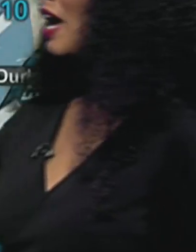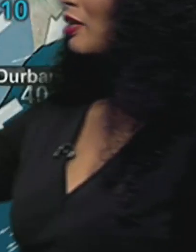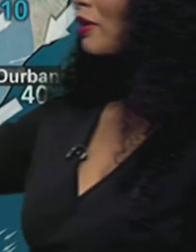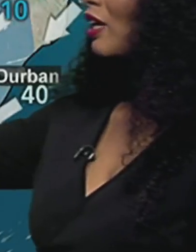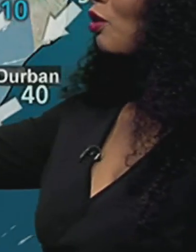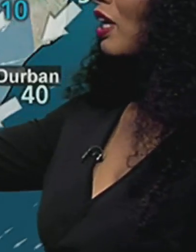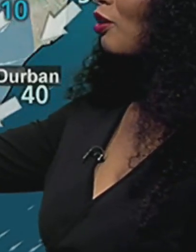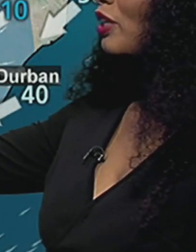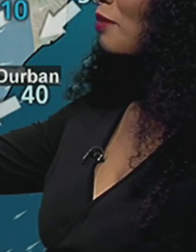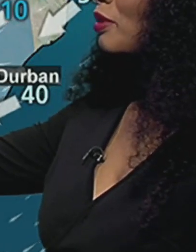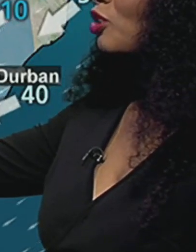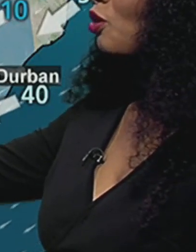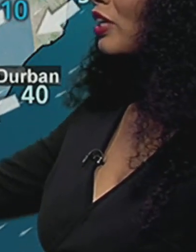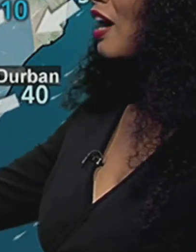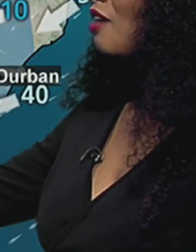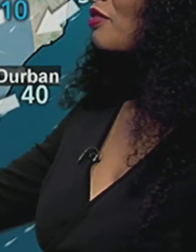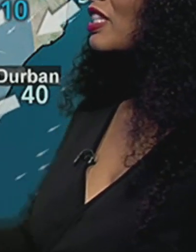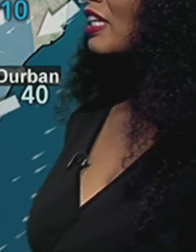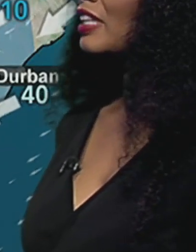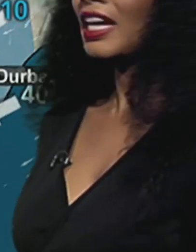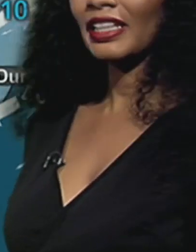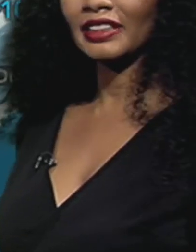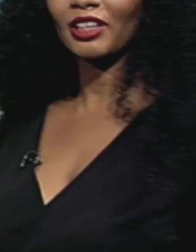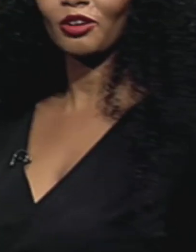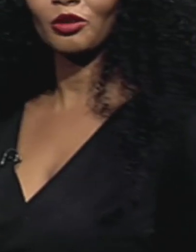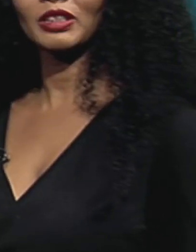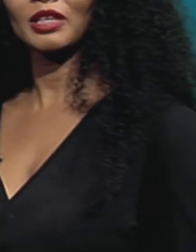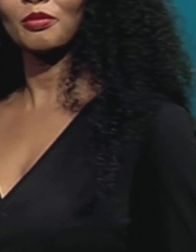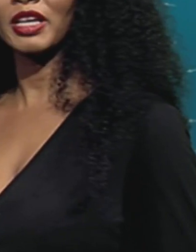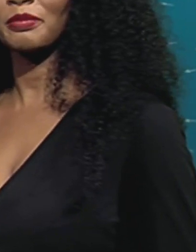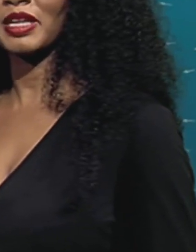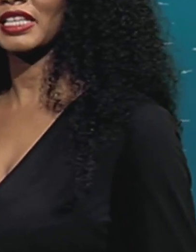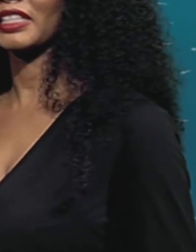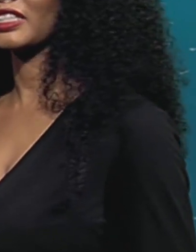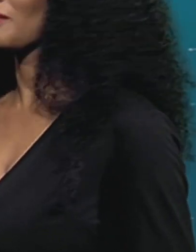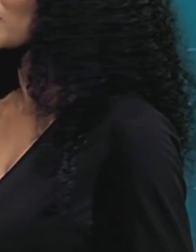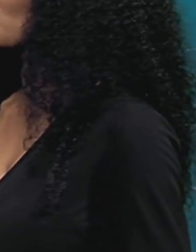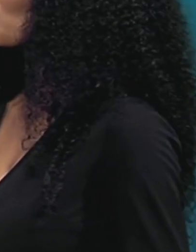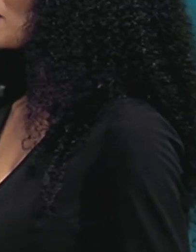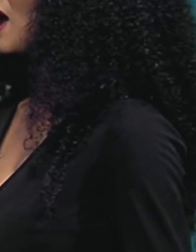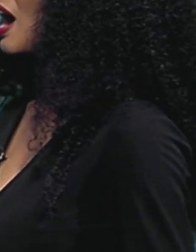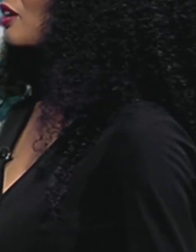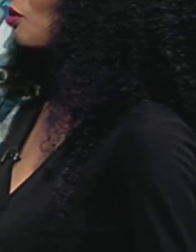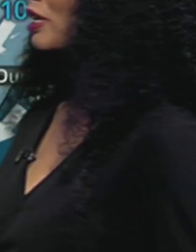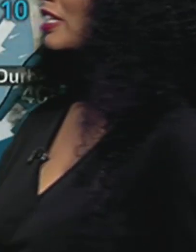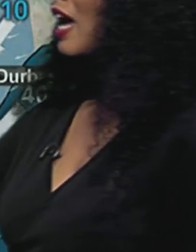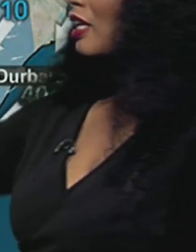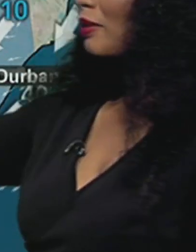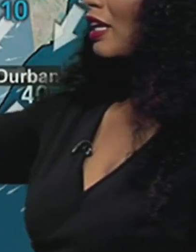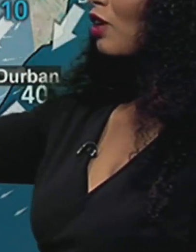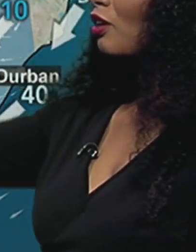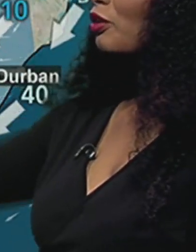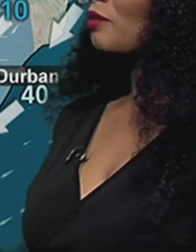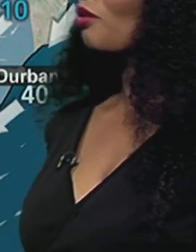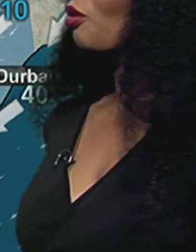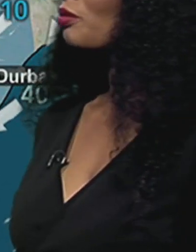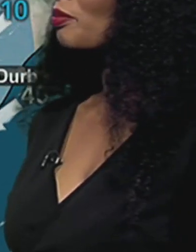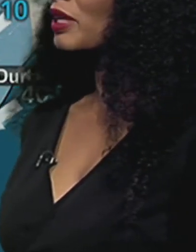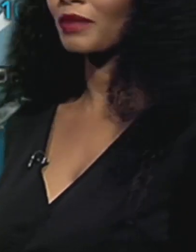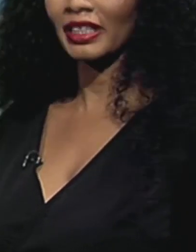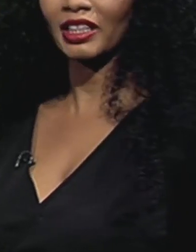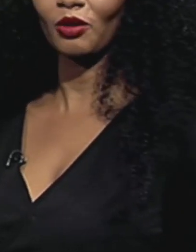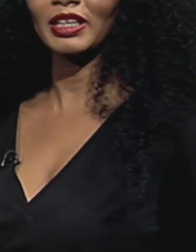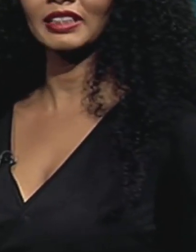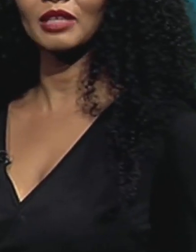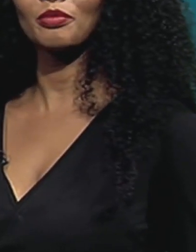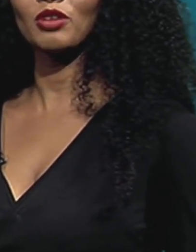pula re lebella ko karolong ya Pretoria Free State e tla nna le gone go nna le pula diperesente di le 80 re lebella ko karolong ya Bokone